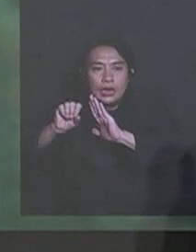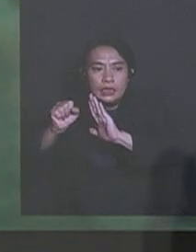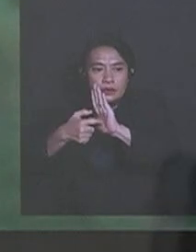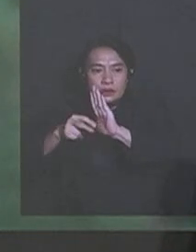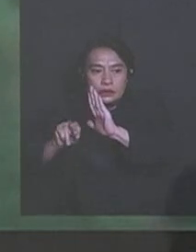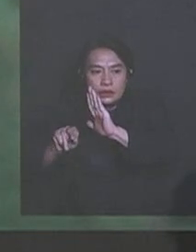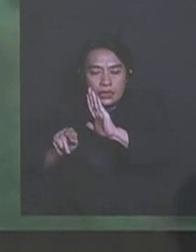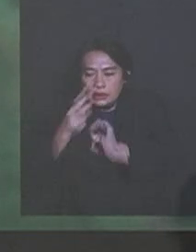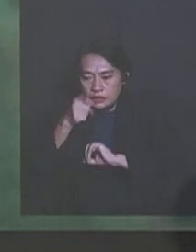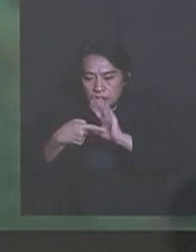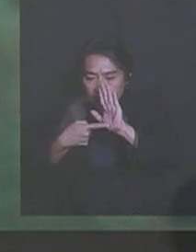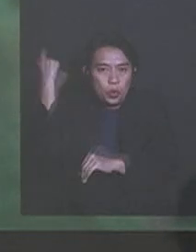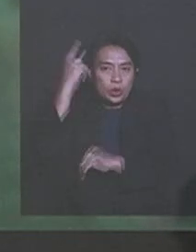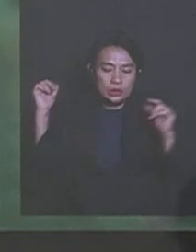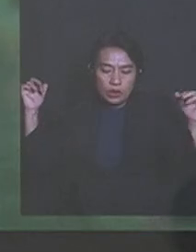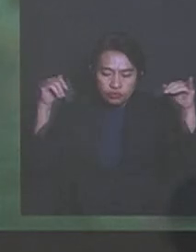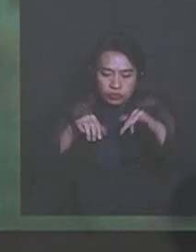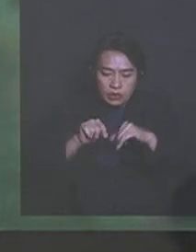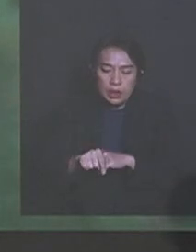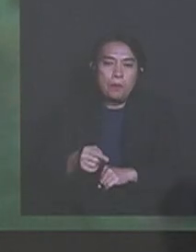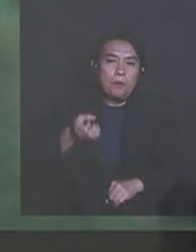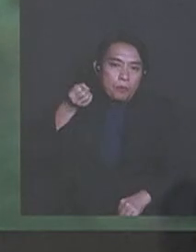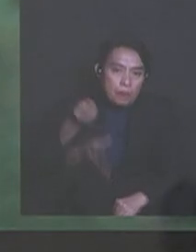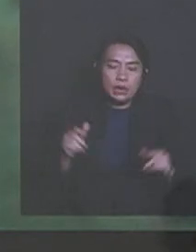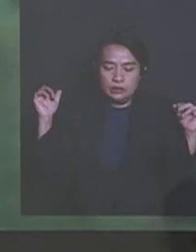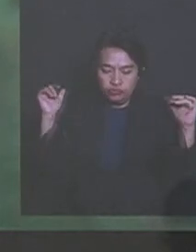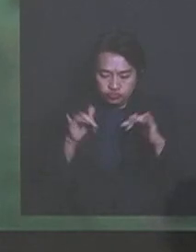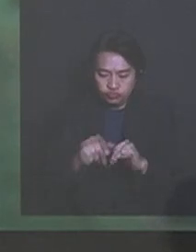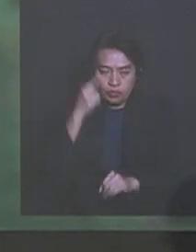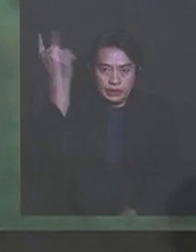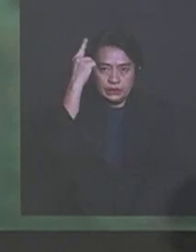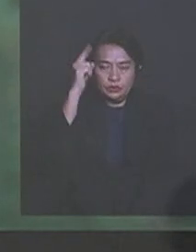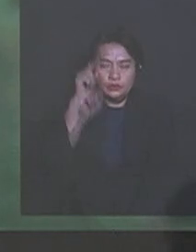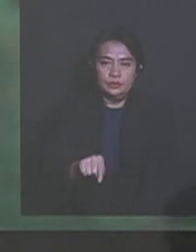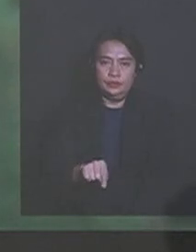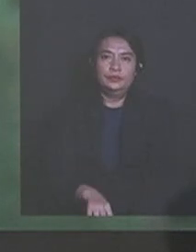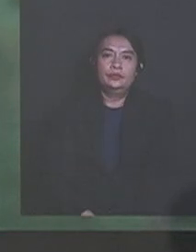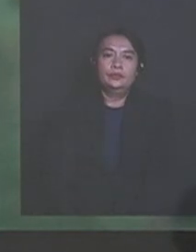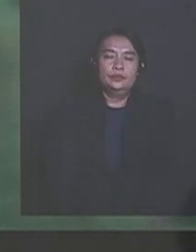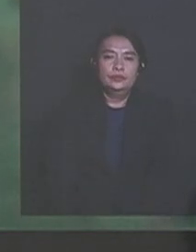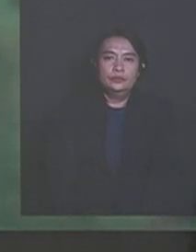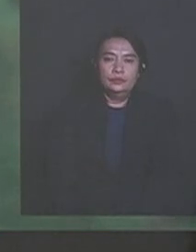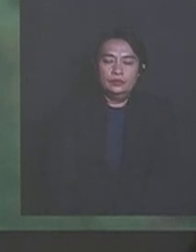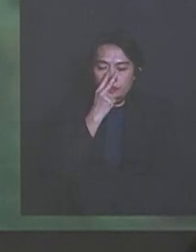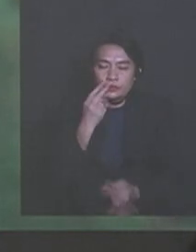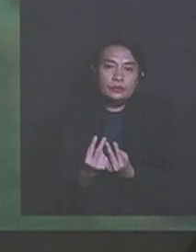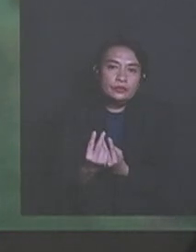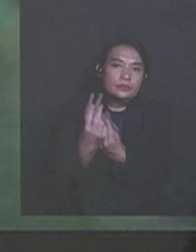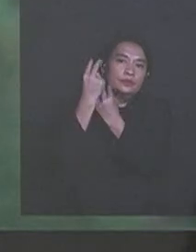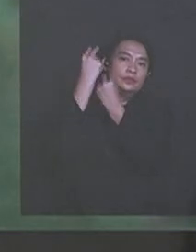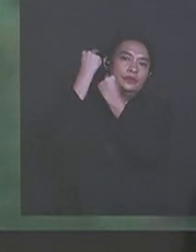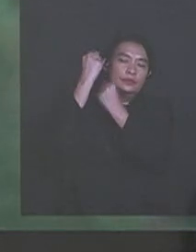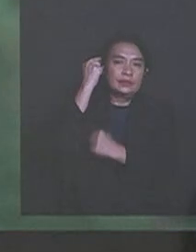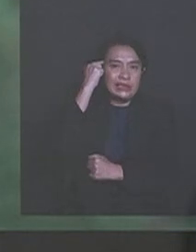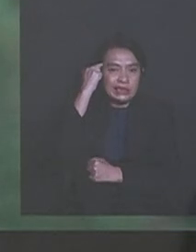crowded. I think in retrospect, maybe the pathway should have been a little bit wider. The landscape architects really wanted to maximize